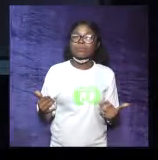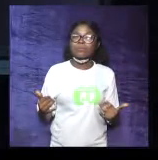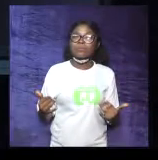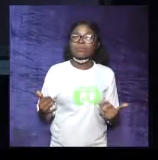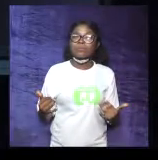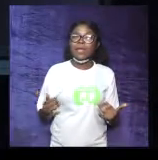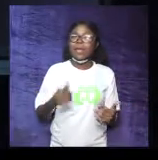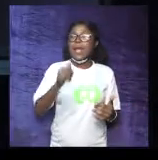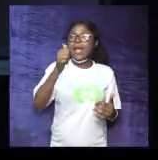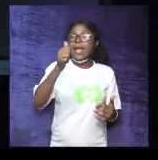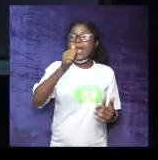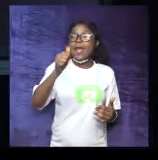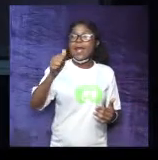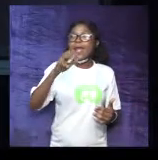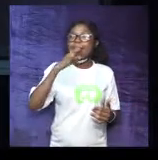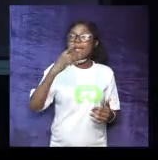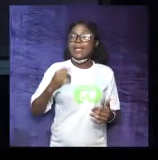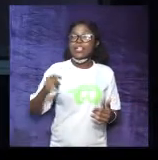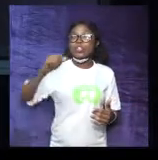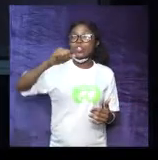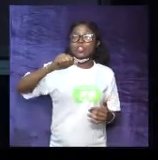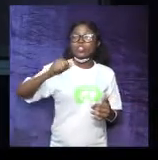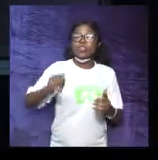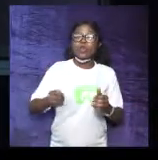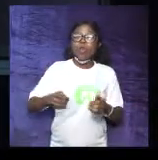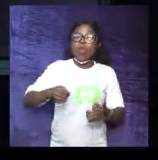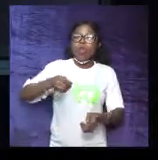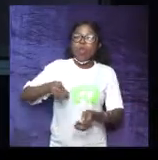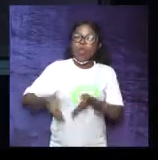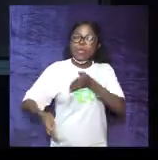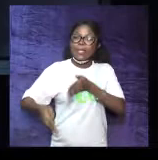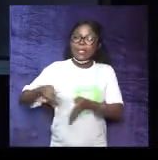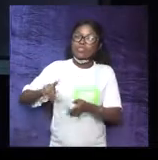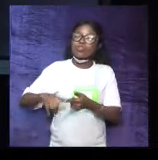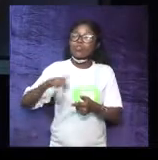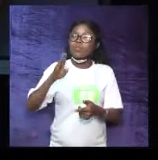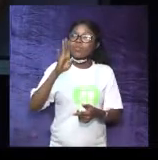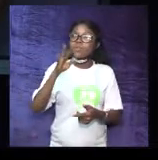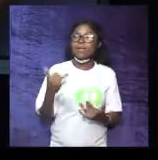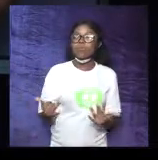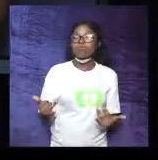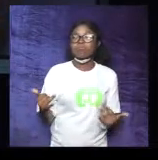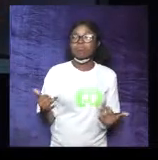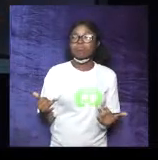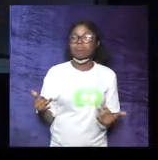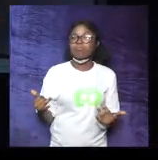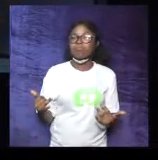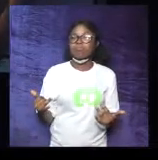A is alternate to B. Now, this is the Z.